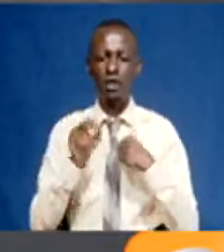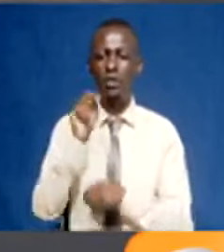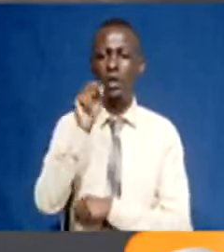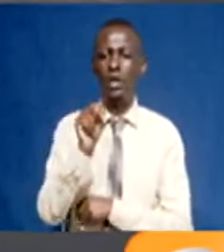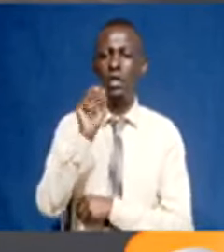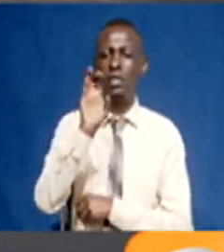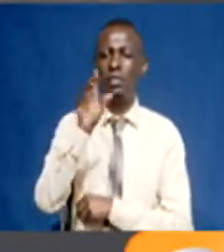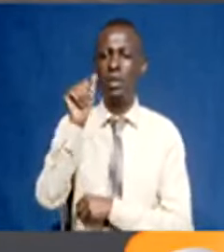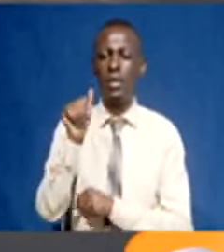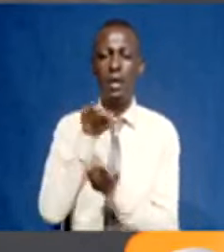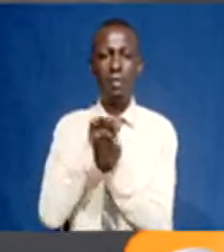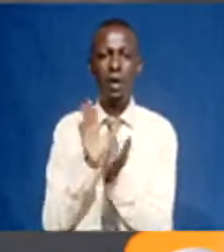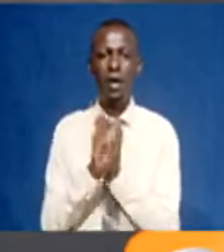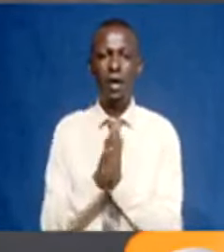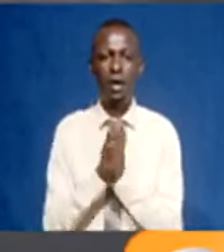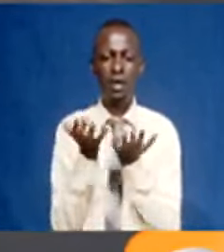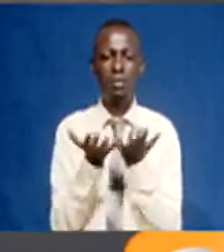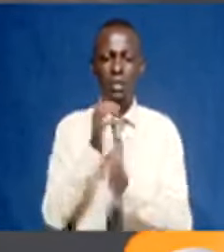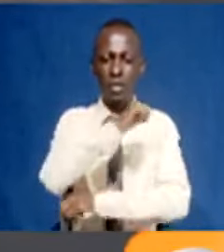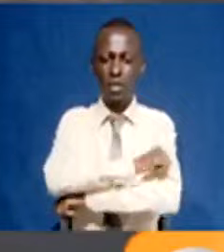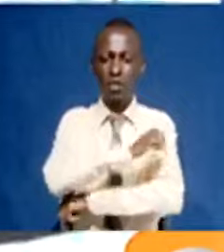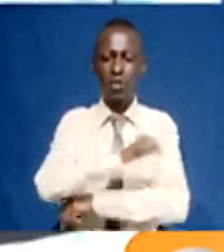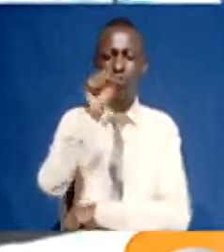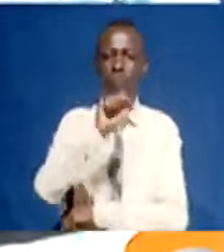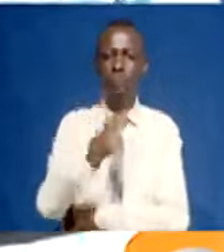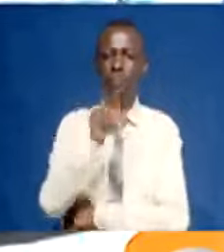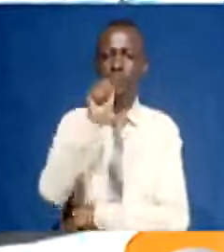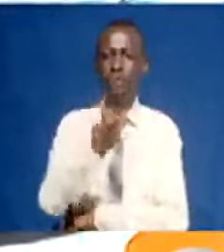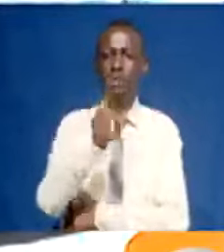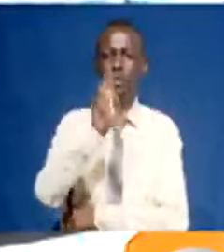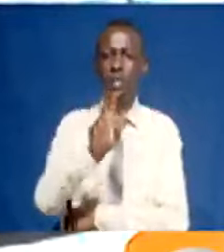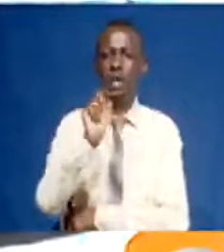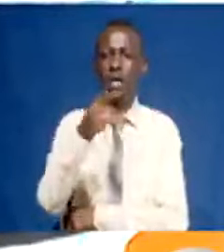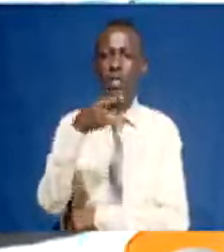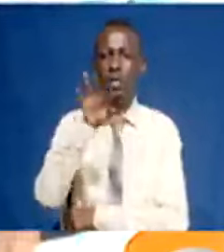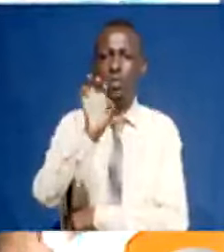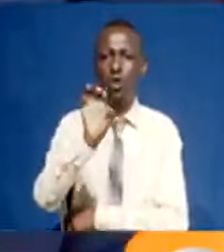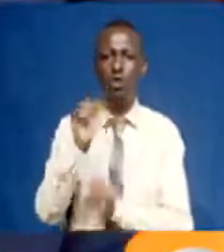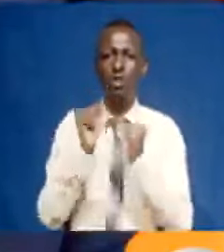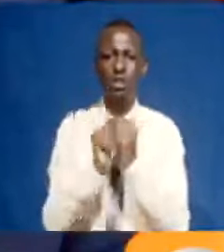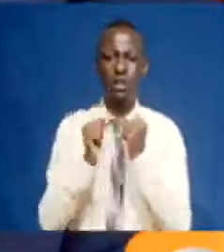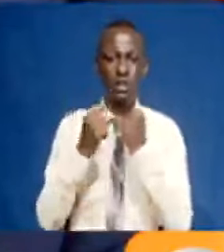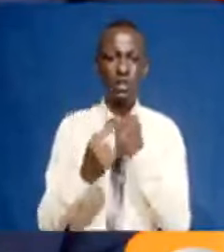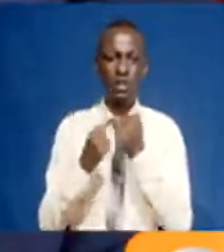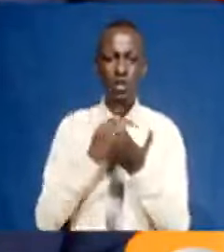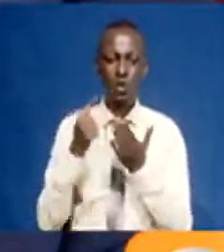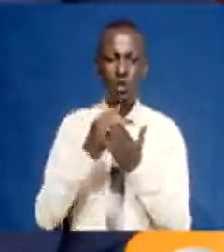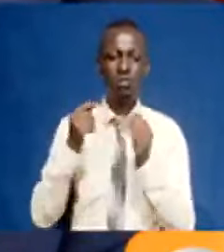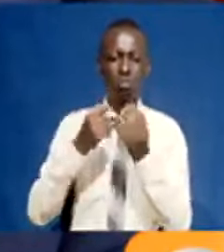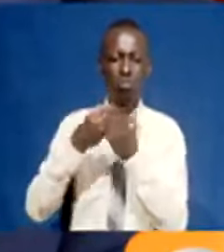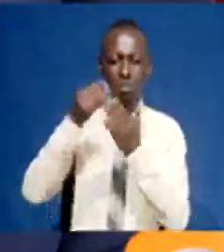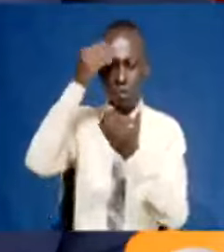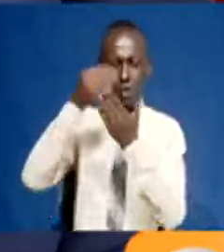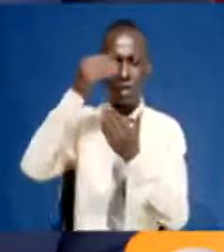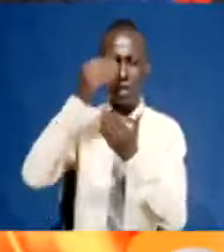NCBA Bank and Strathmore Business School. During the 16-week course, the entrepreneurs were taken through projects tailored